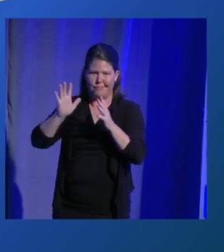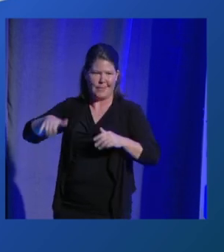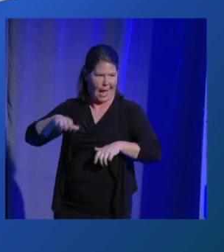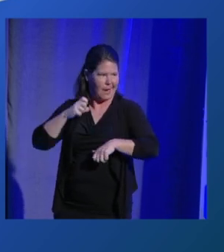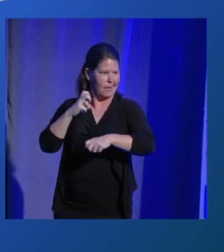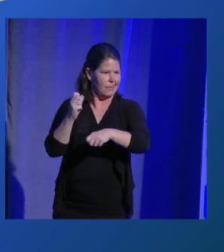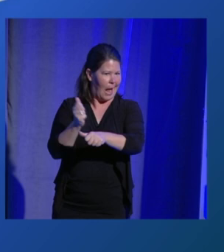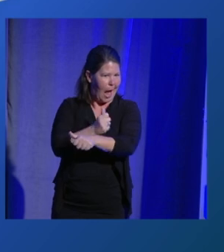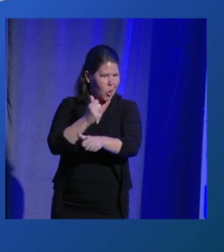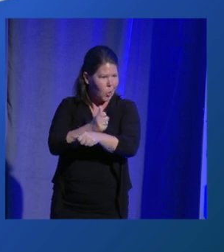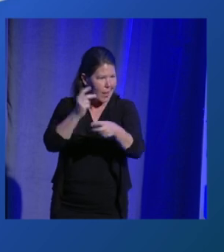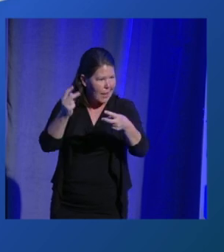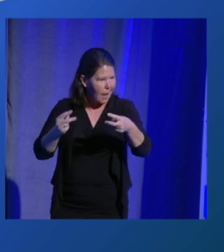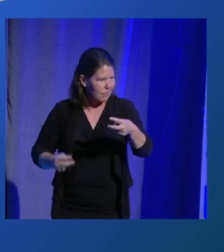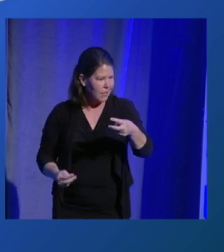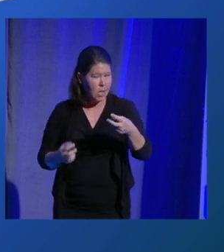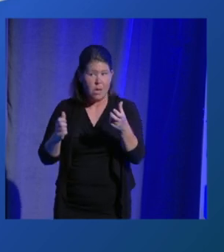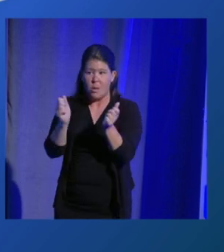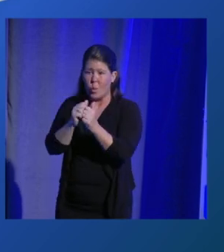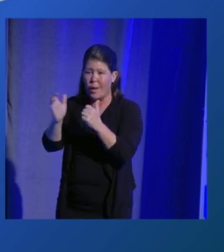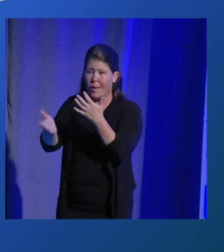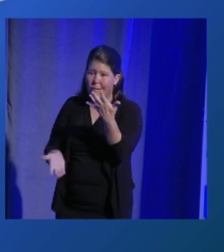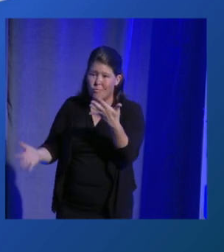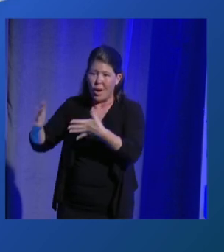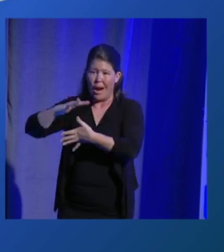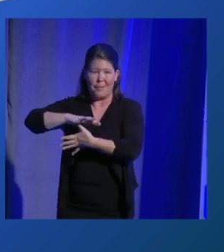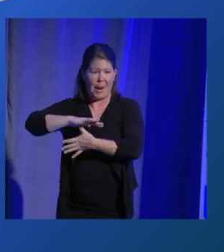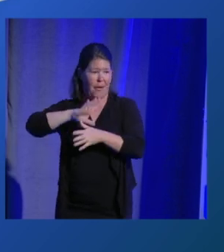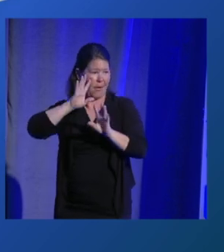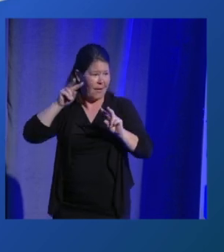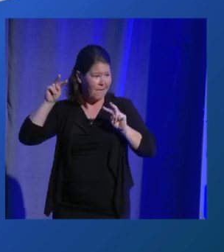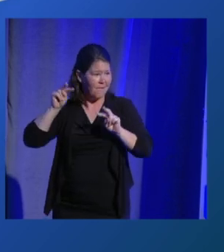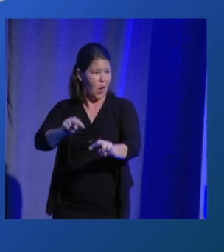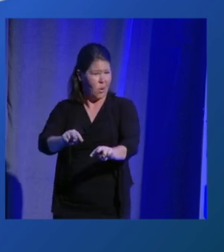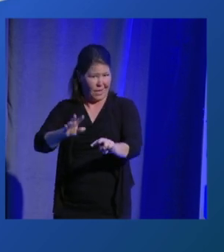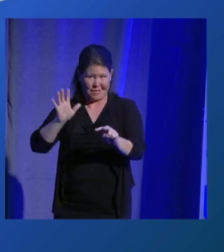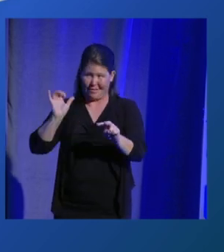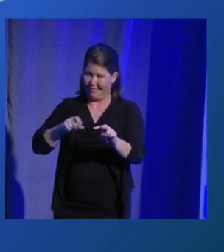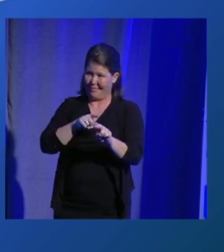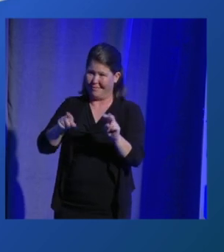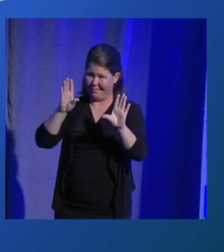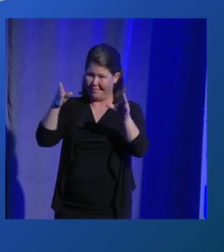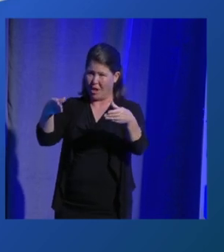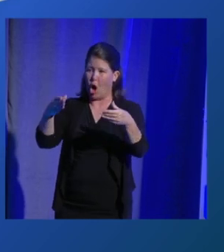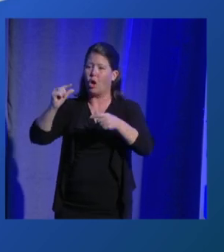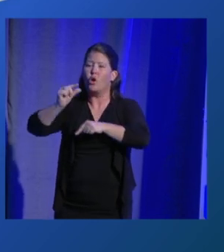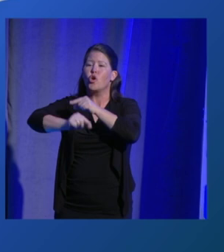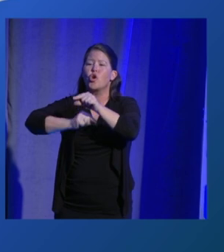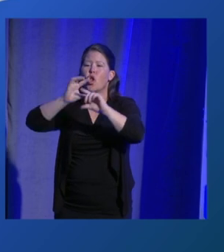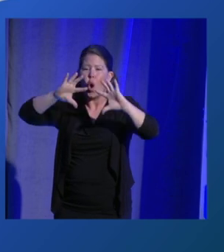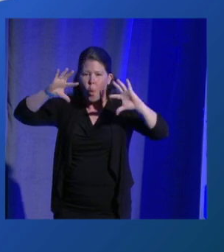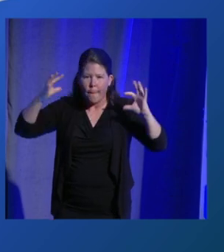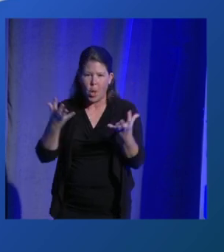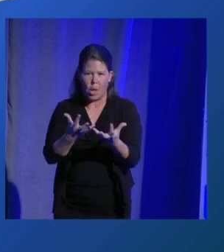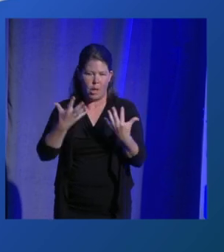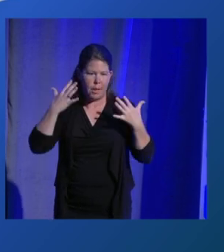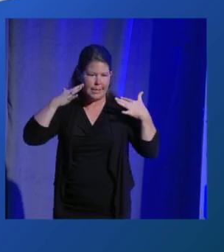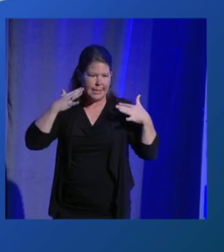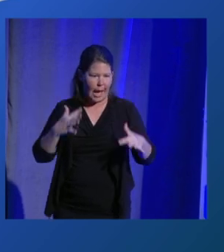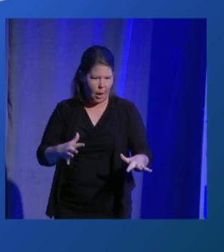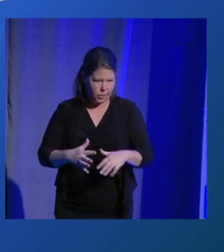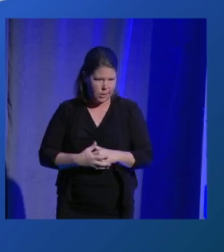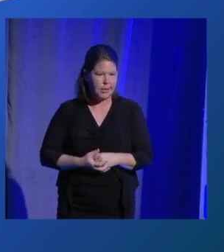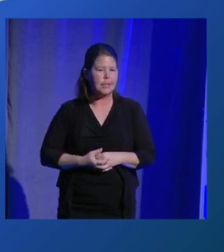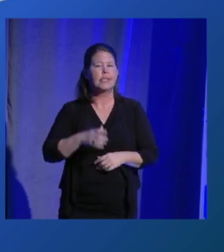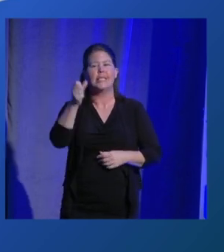a primary focus on the global South and we've we've seen some real advancements um I'm going to quickly